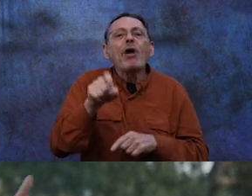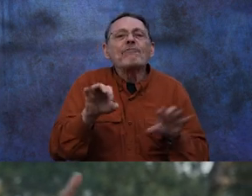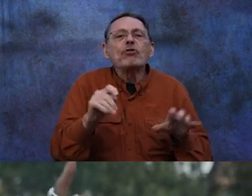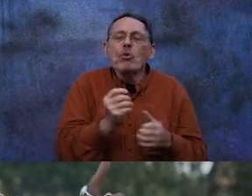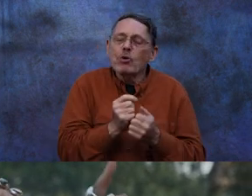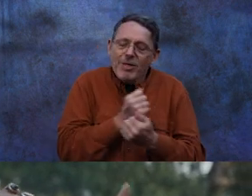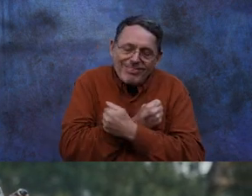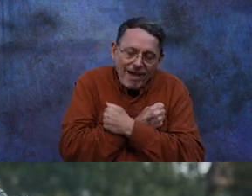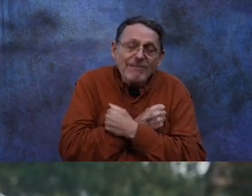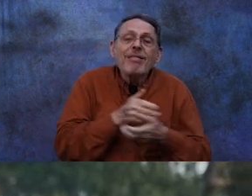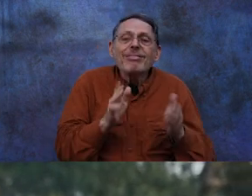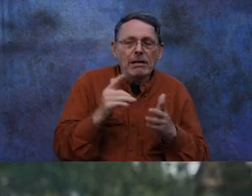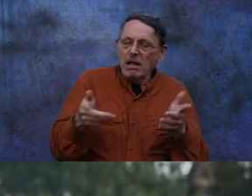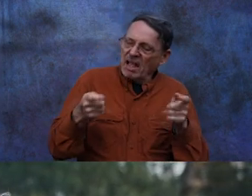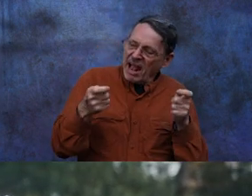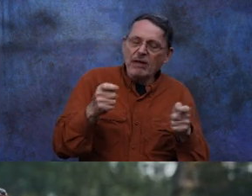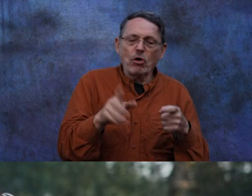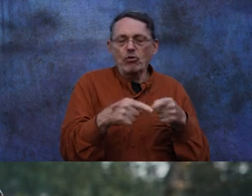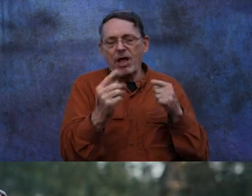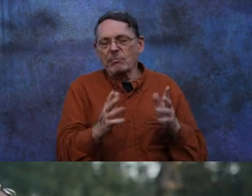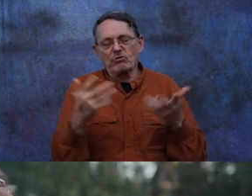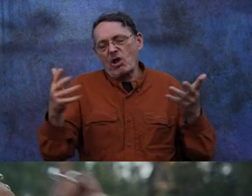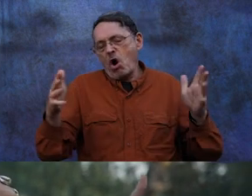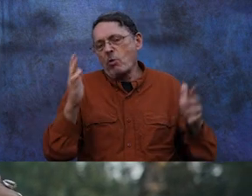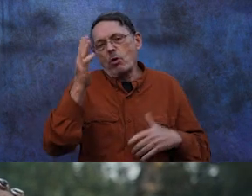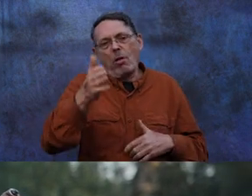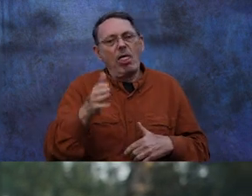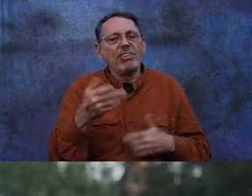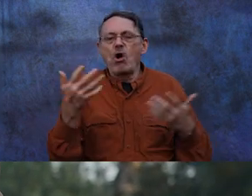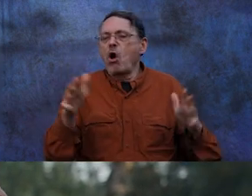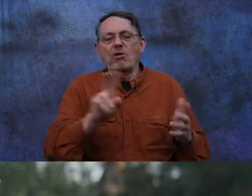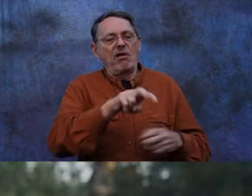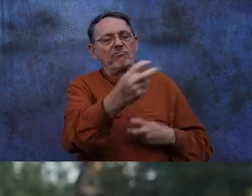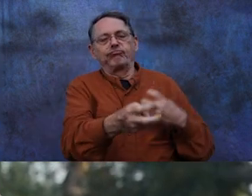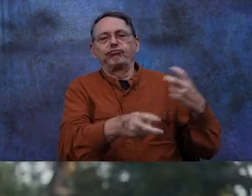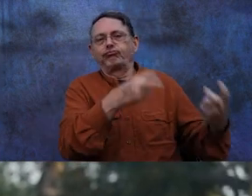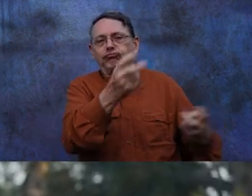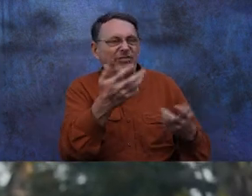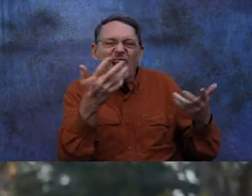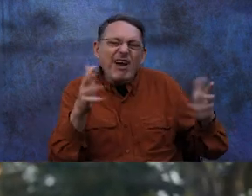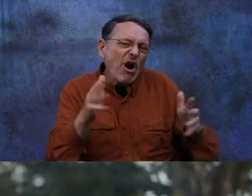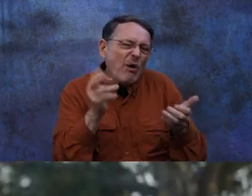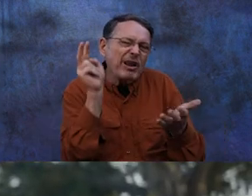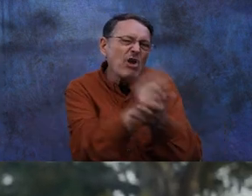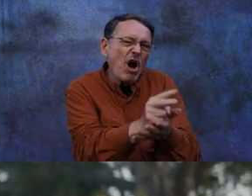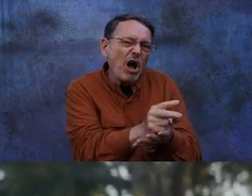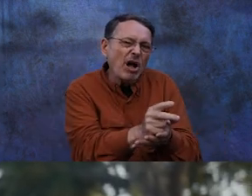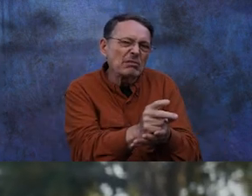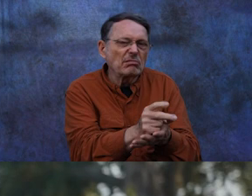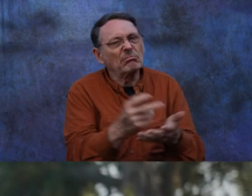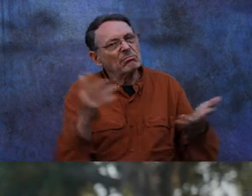love. Let us handle your enemies. We already will. They're already falling. They have already lost.